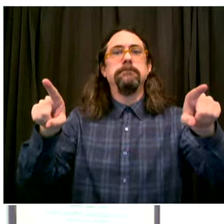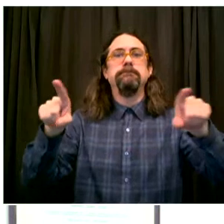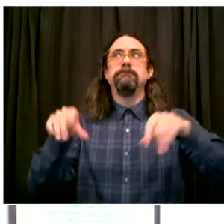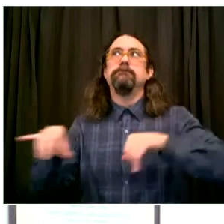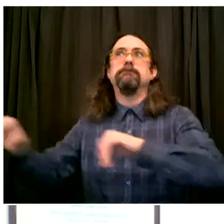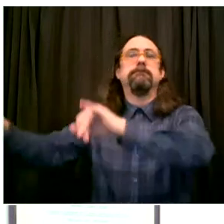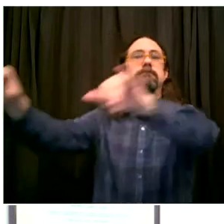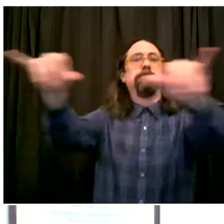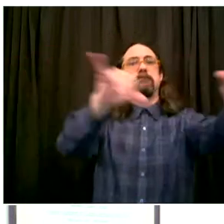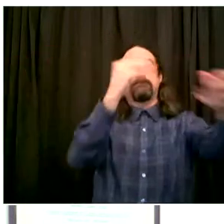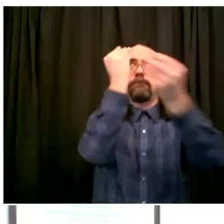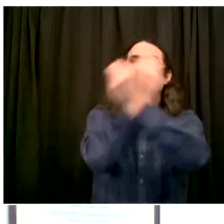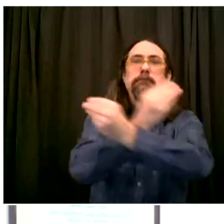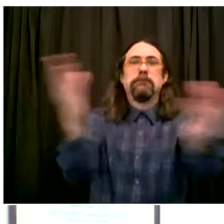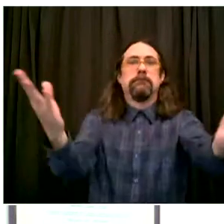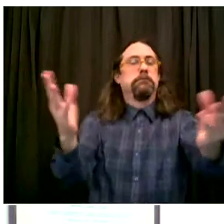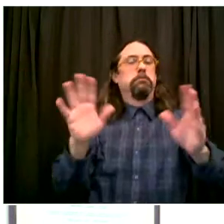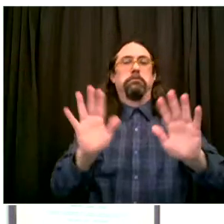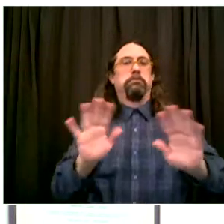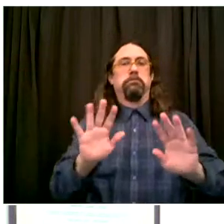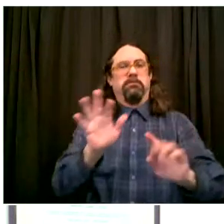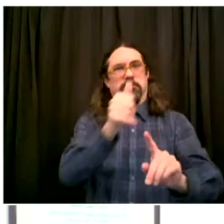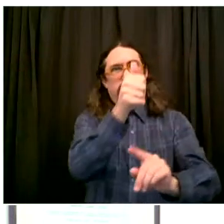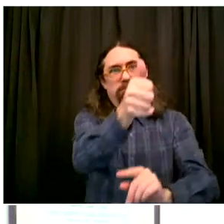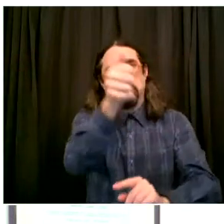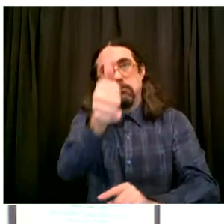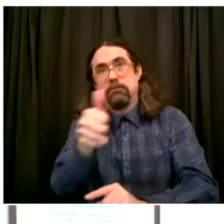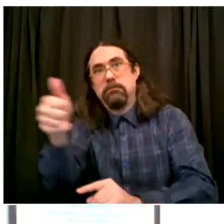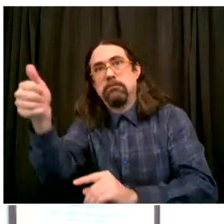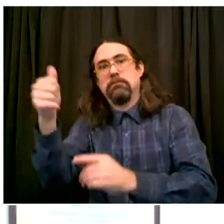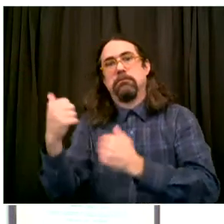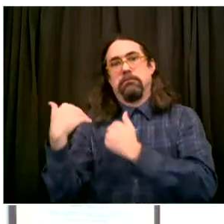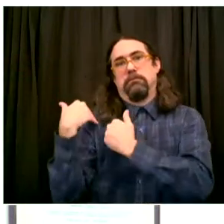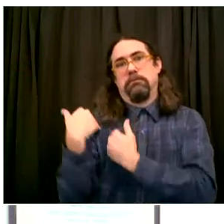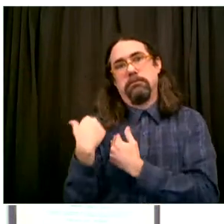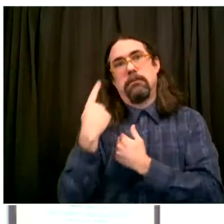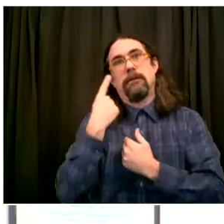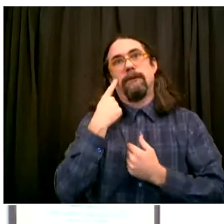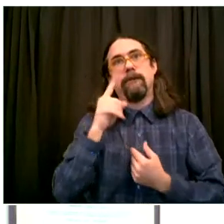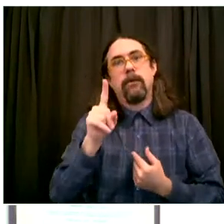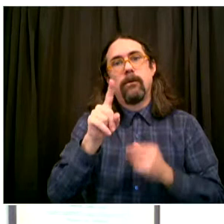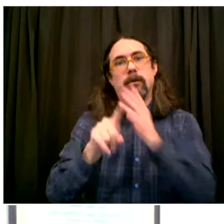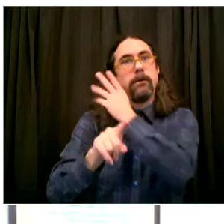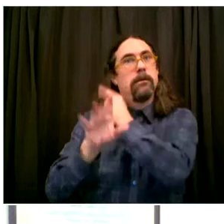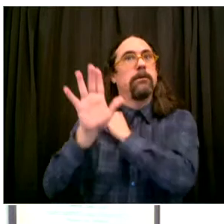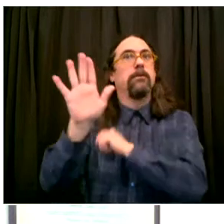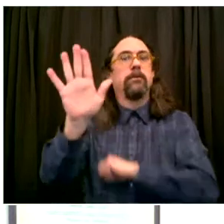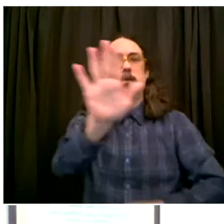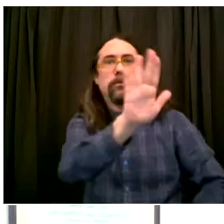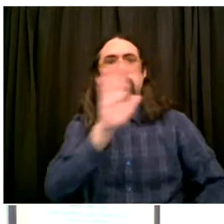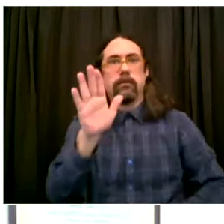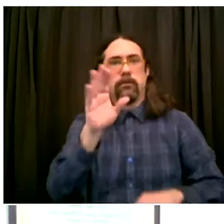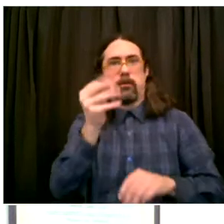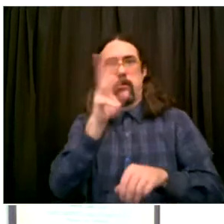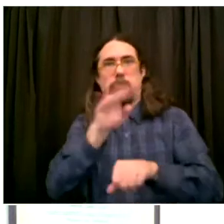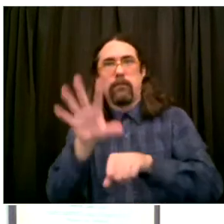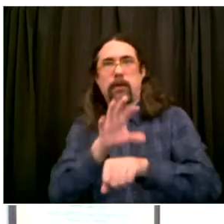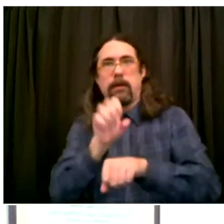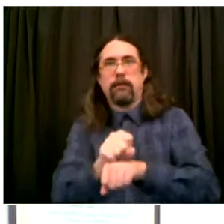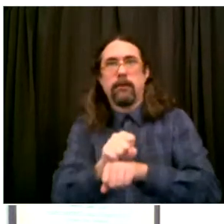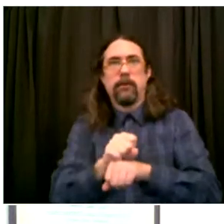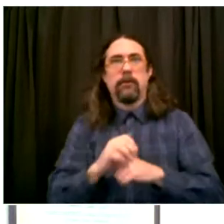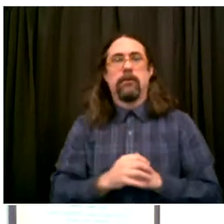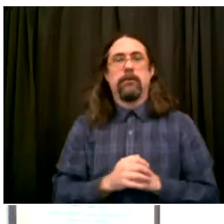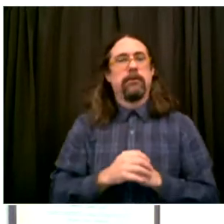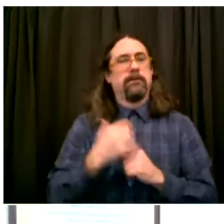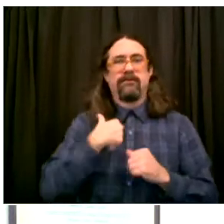shift those appointments into later in the week, so it will only be a postponement of a few days. And at the minority of